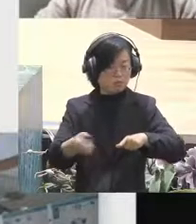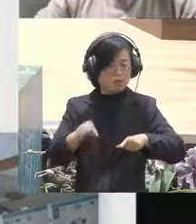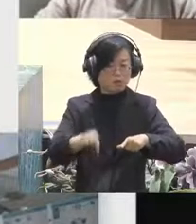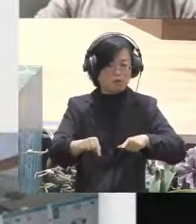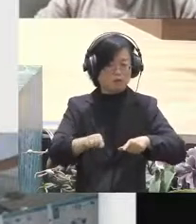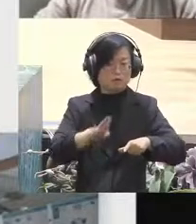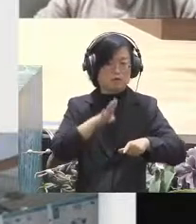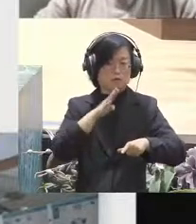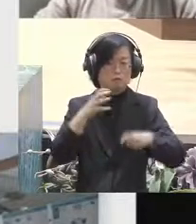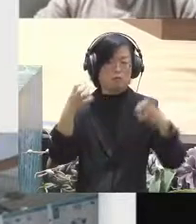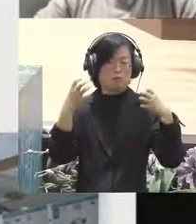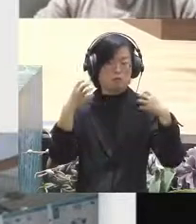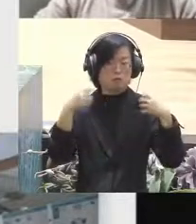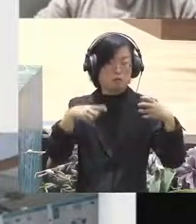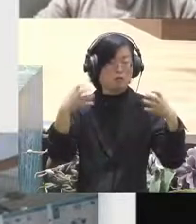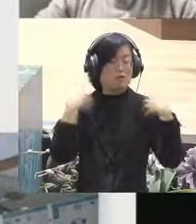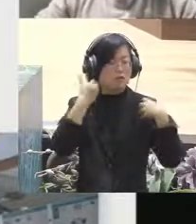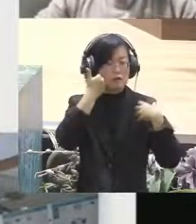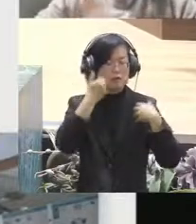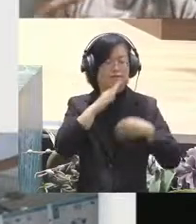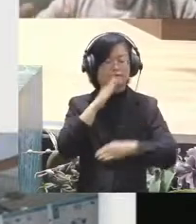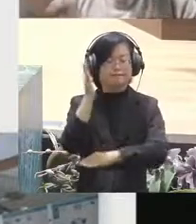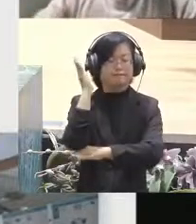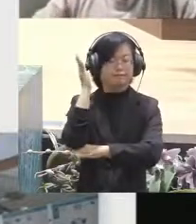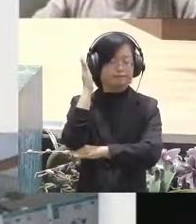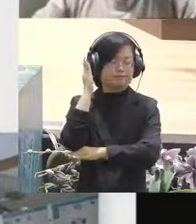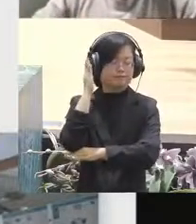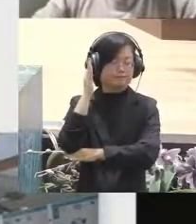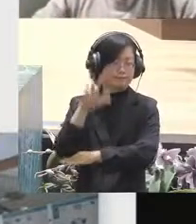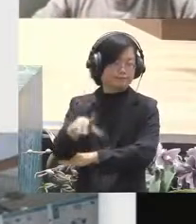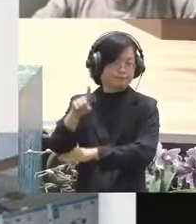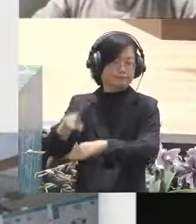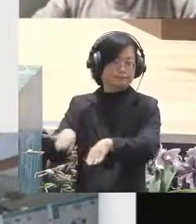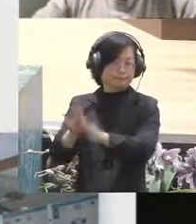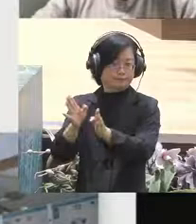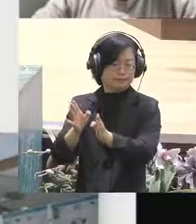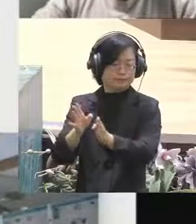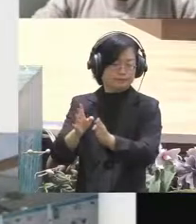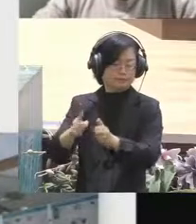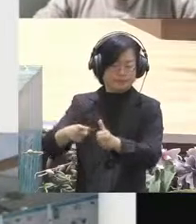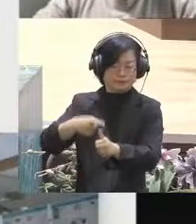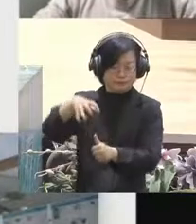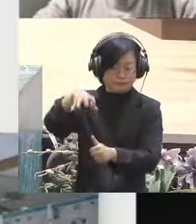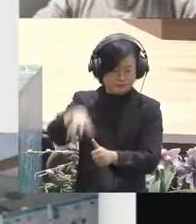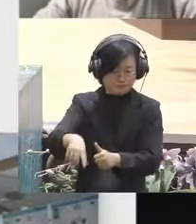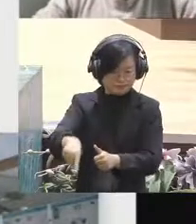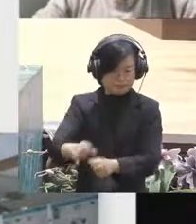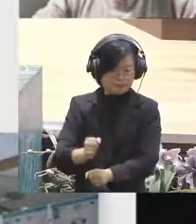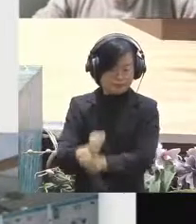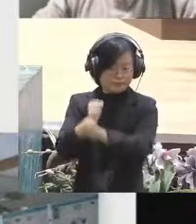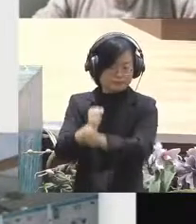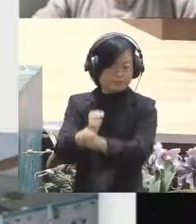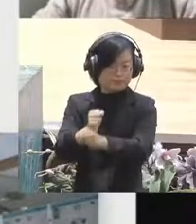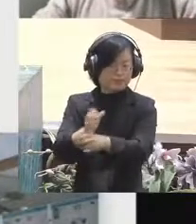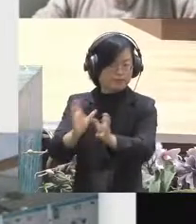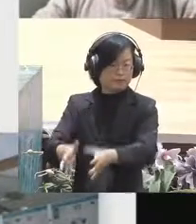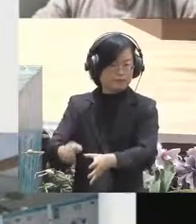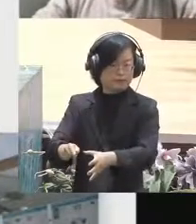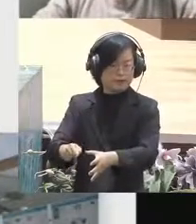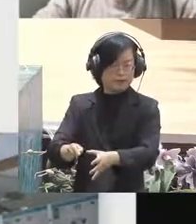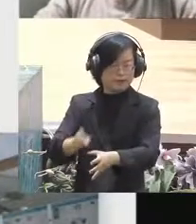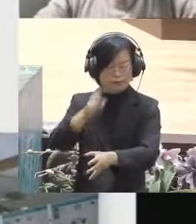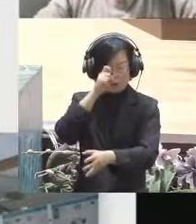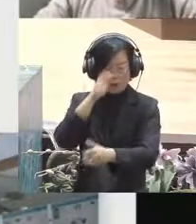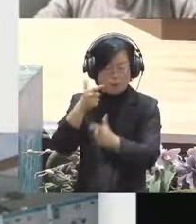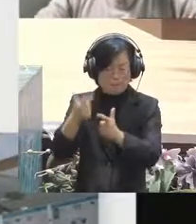fingers crossed. And the province will obviously open doors towards a transparent and accountable government.